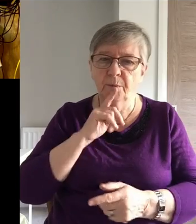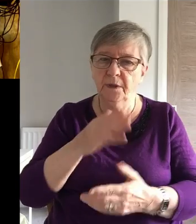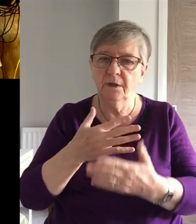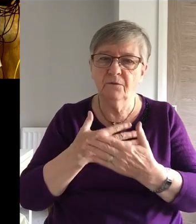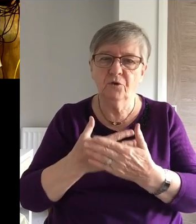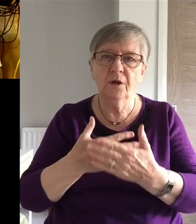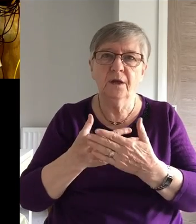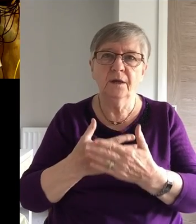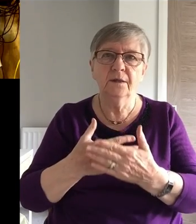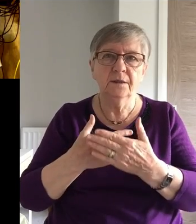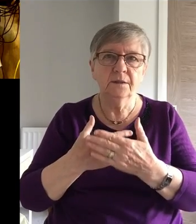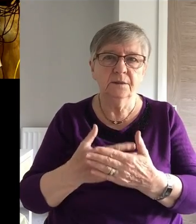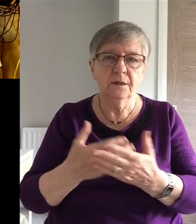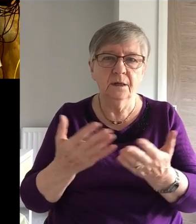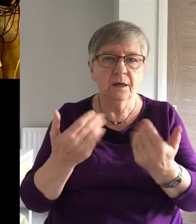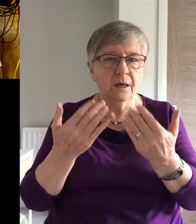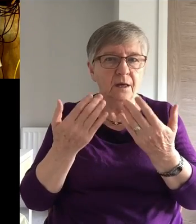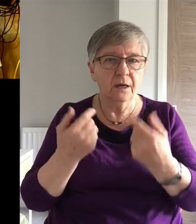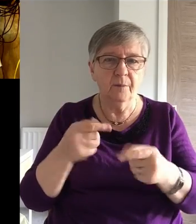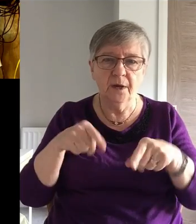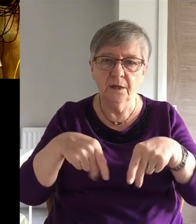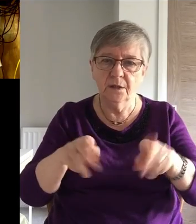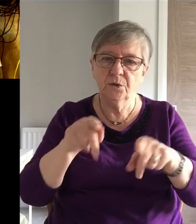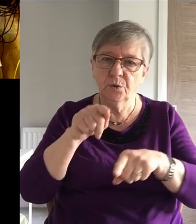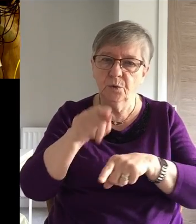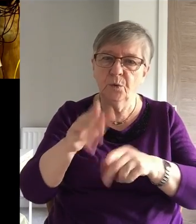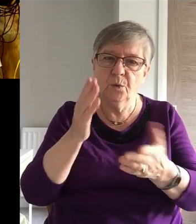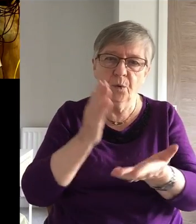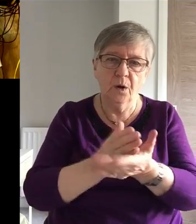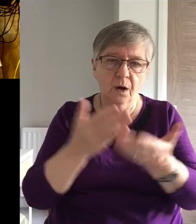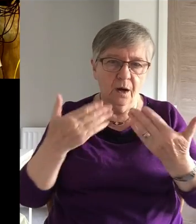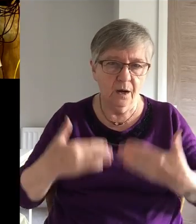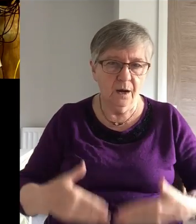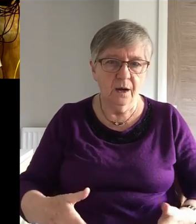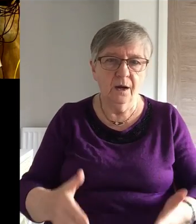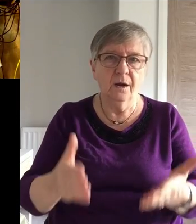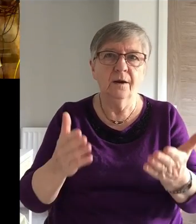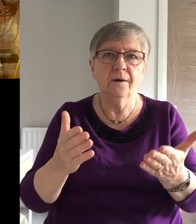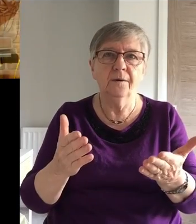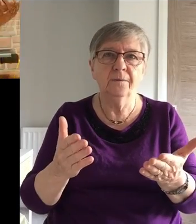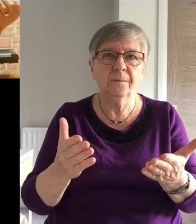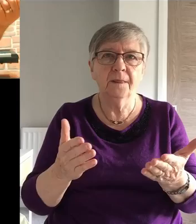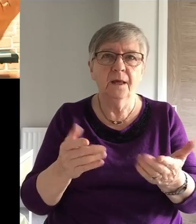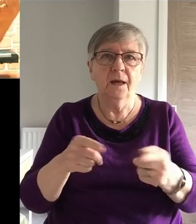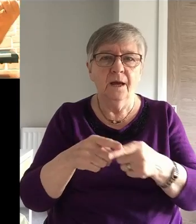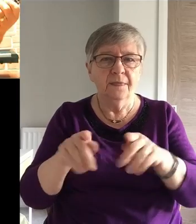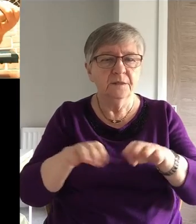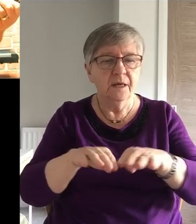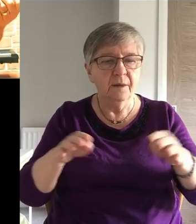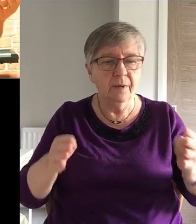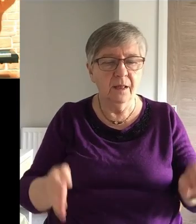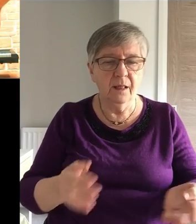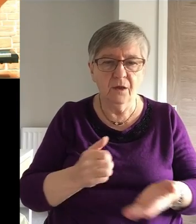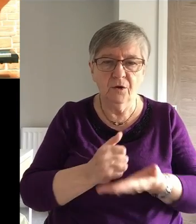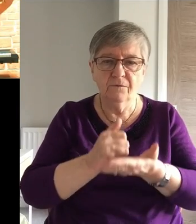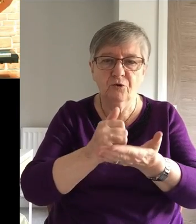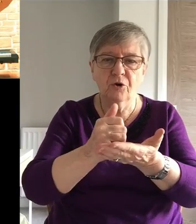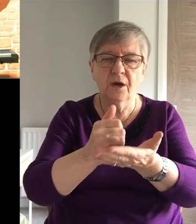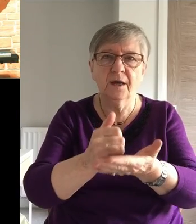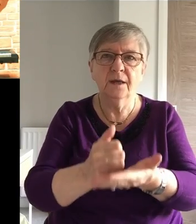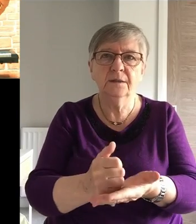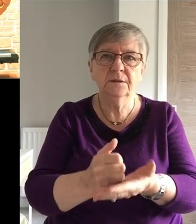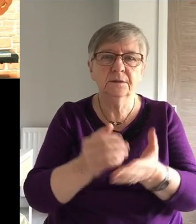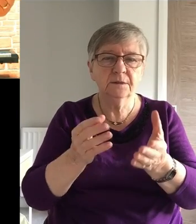be afraid, come as you are. At the table